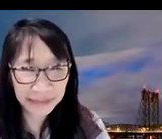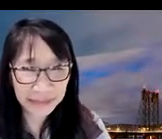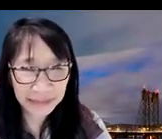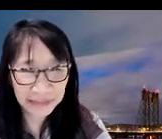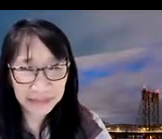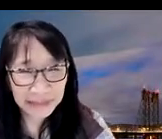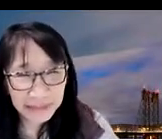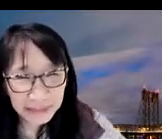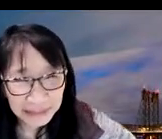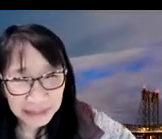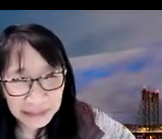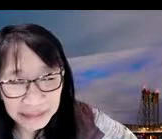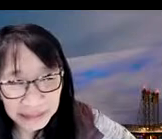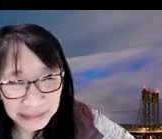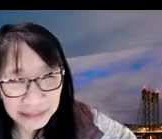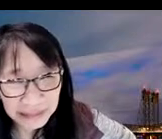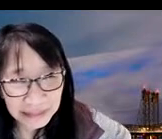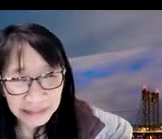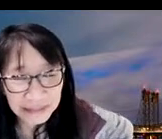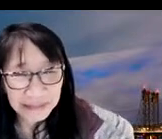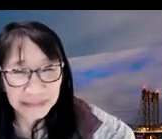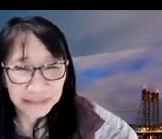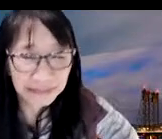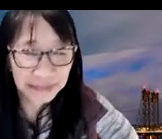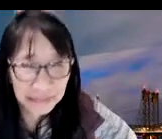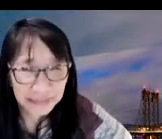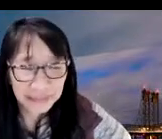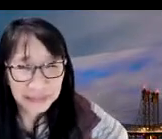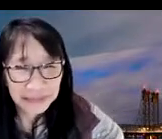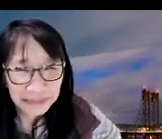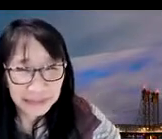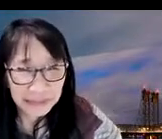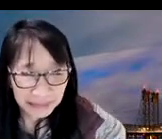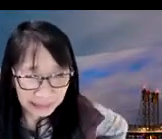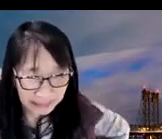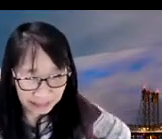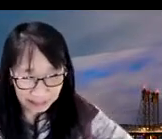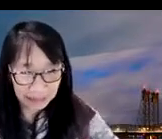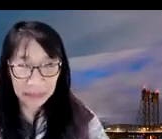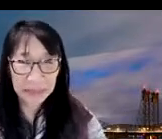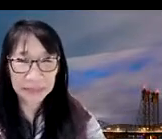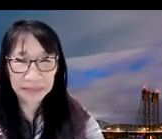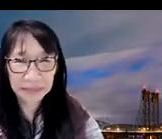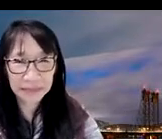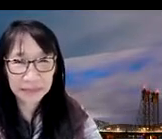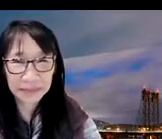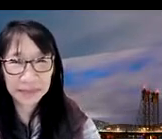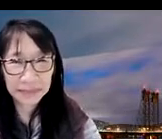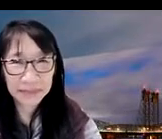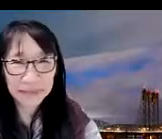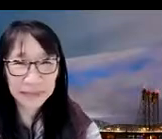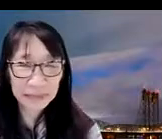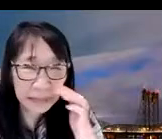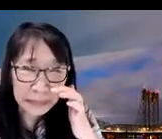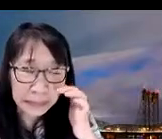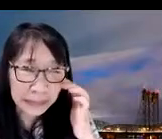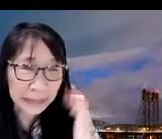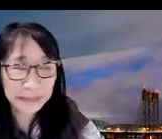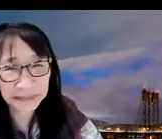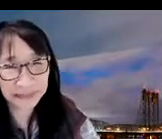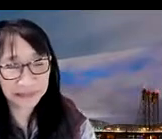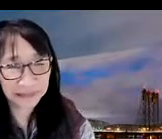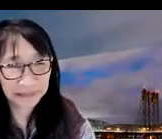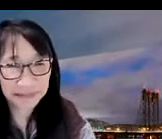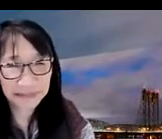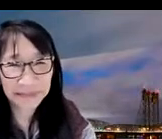this, I use this a lot when working at the city on the past, as Casey will remember, on the past Columbia River